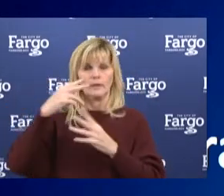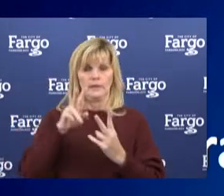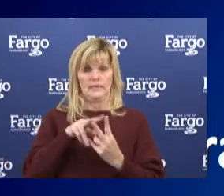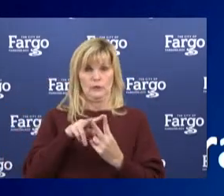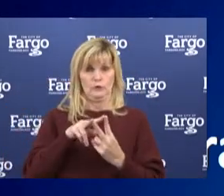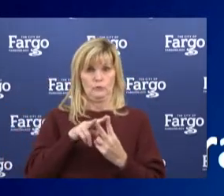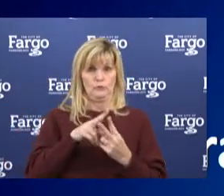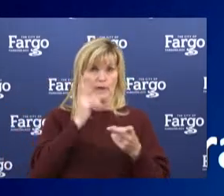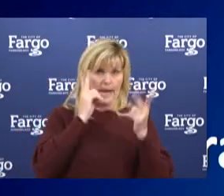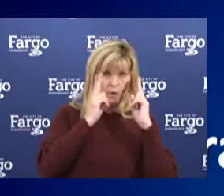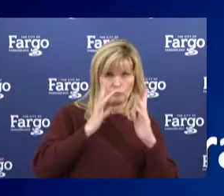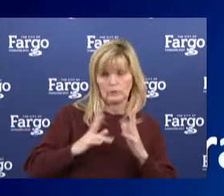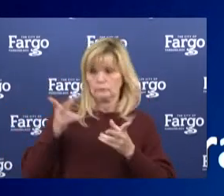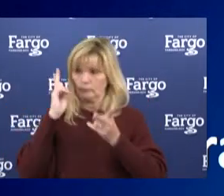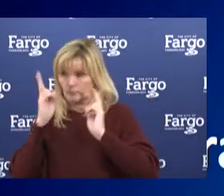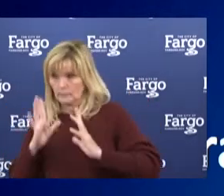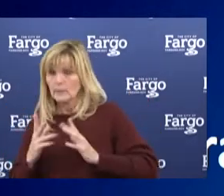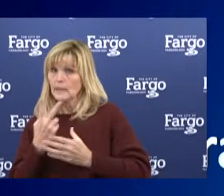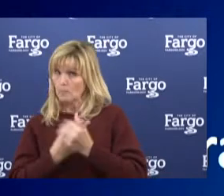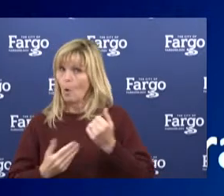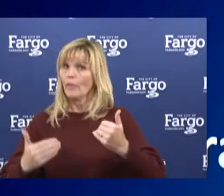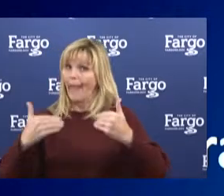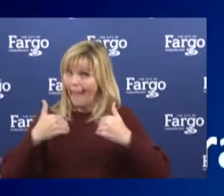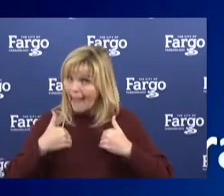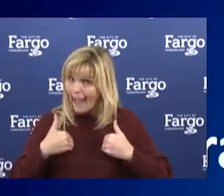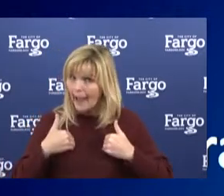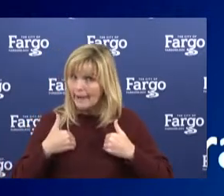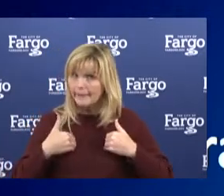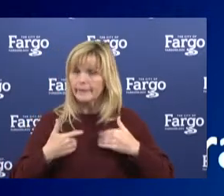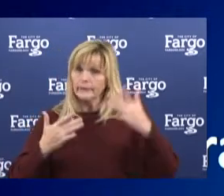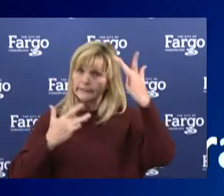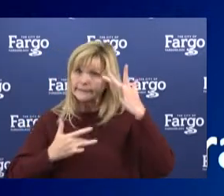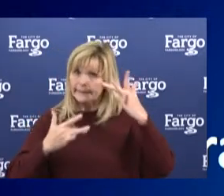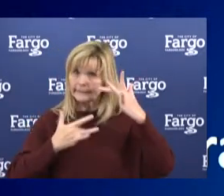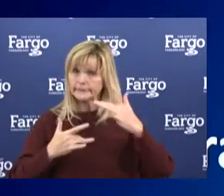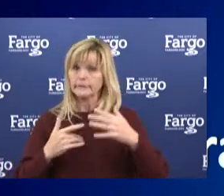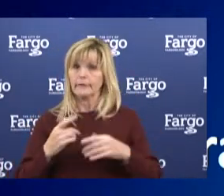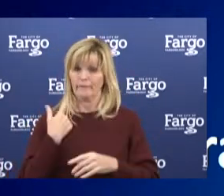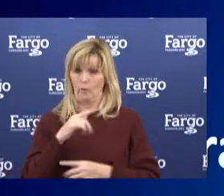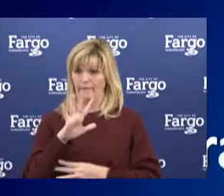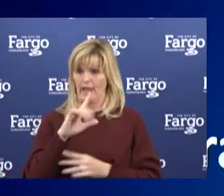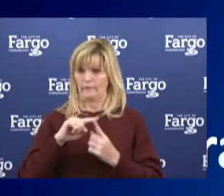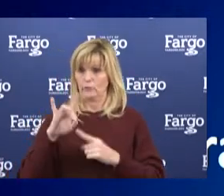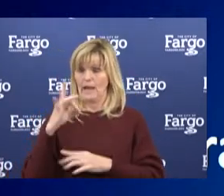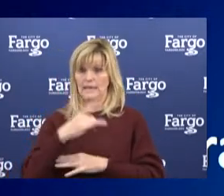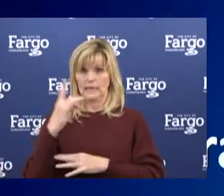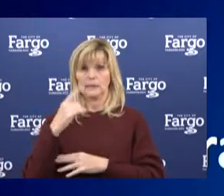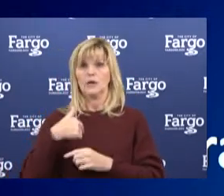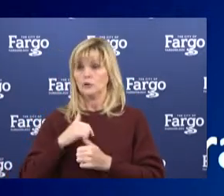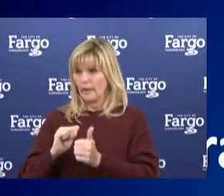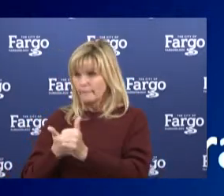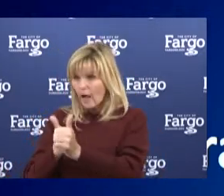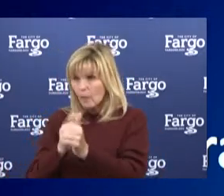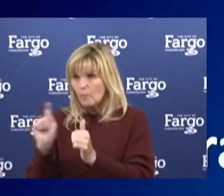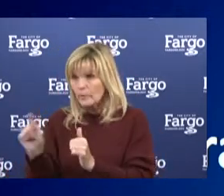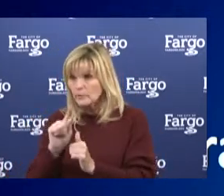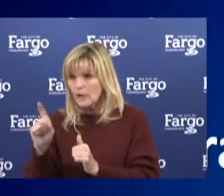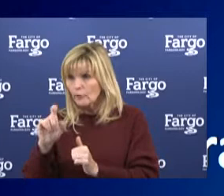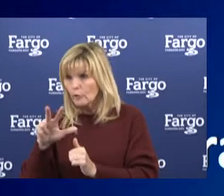hairdressers were symptomatic for these 5 to 8 days. They followed up with these 139 clients, none